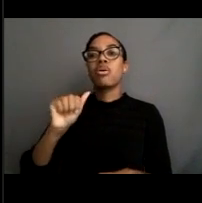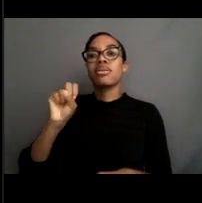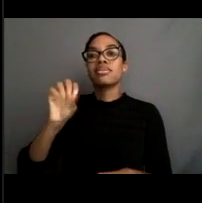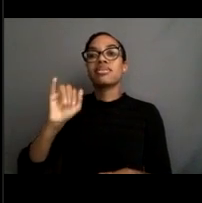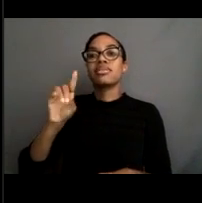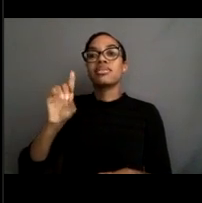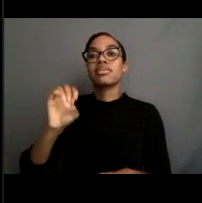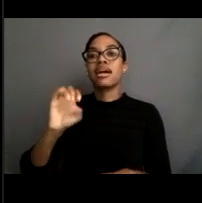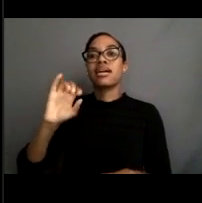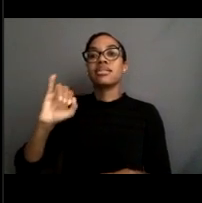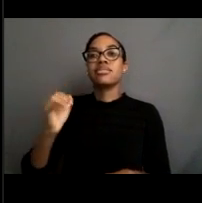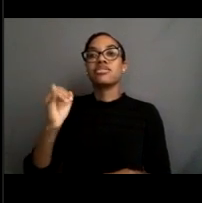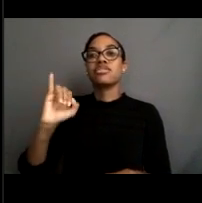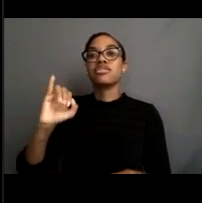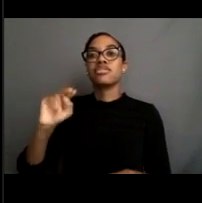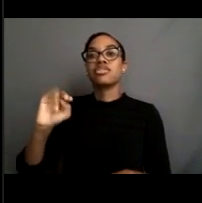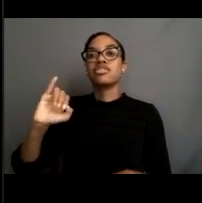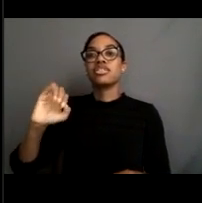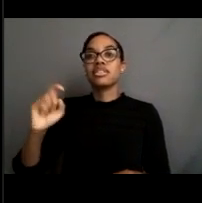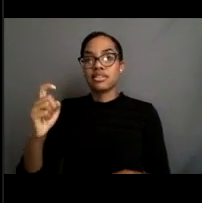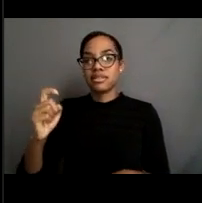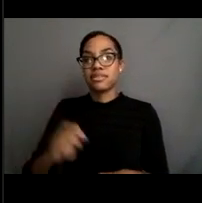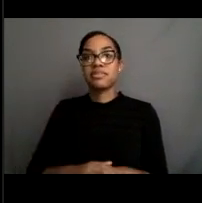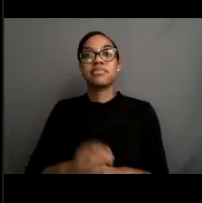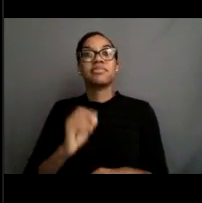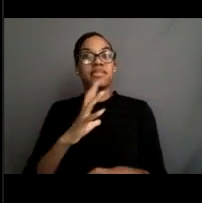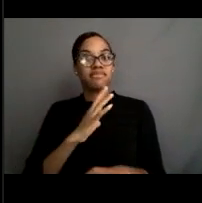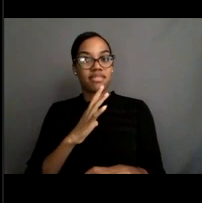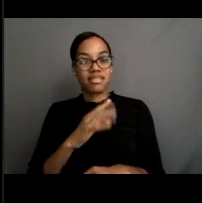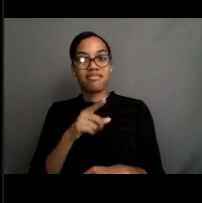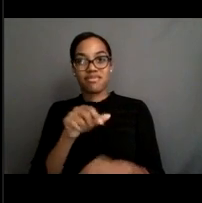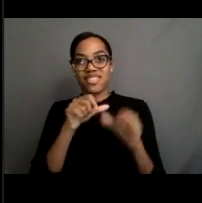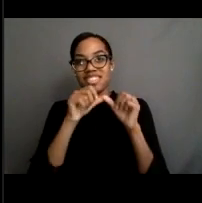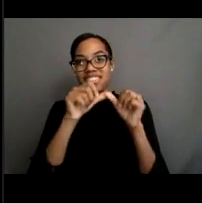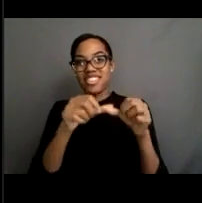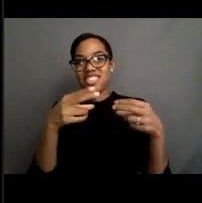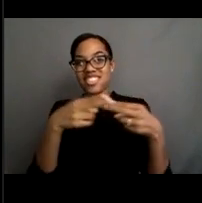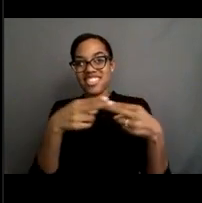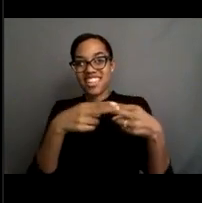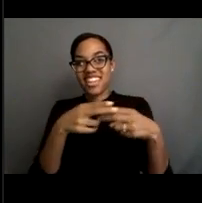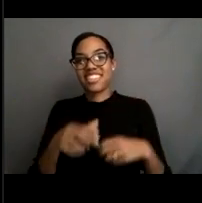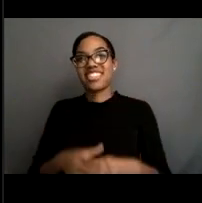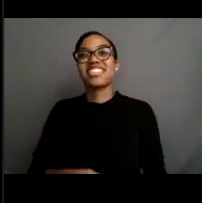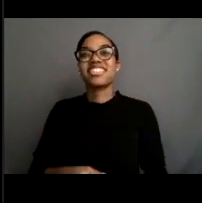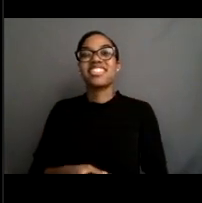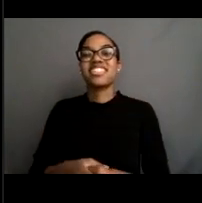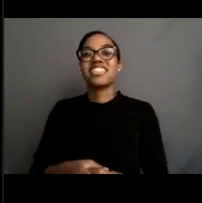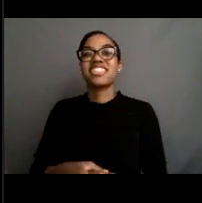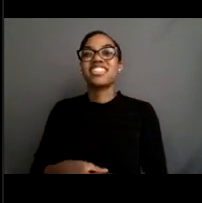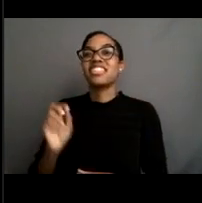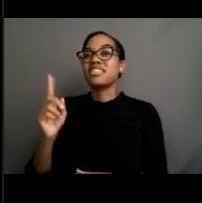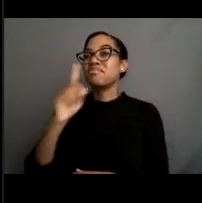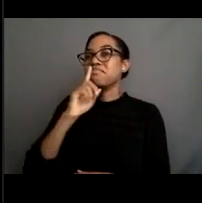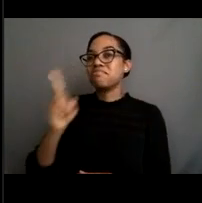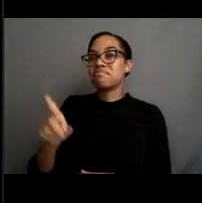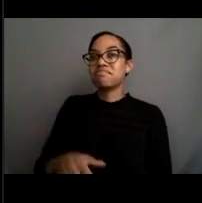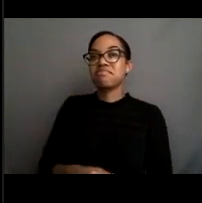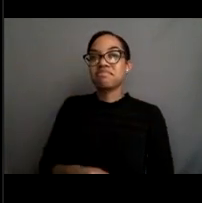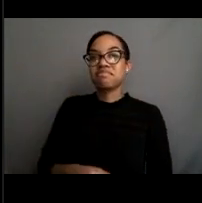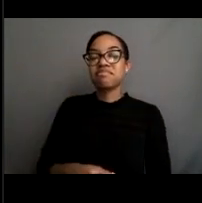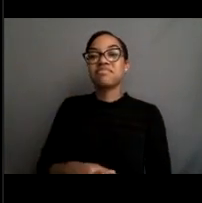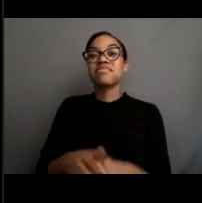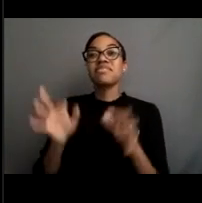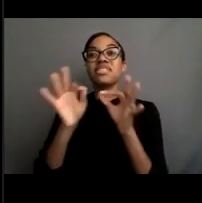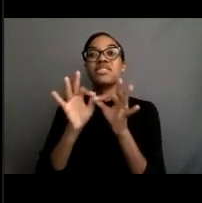that you can do. All right, let's stop there so you can get through your final couple of slides. Sure. So we talked about